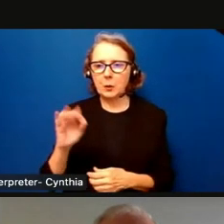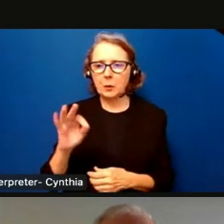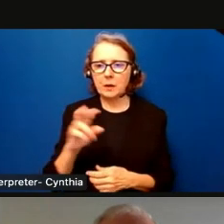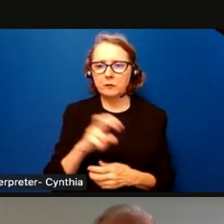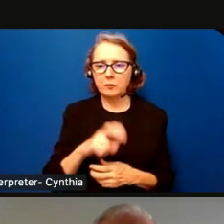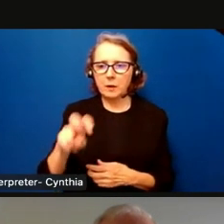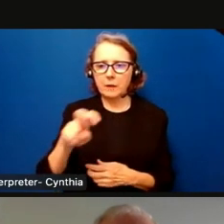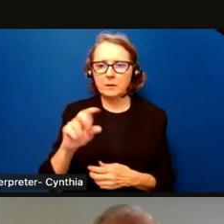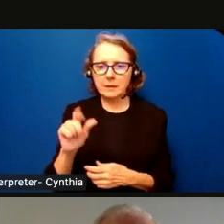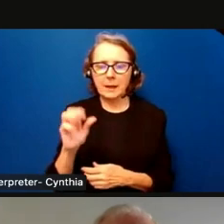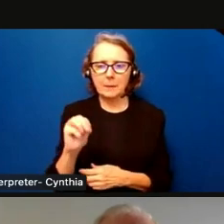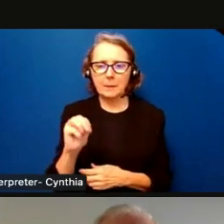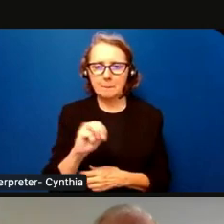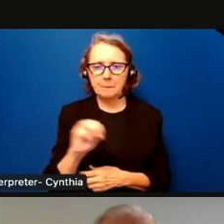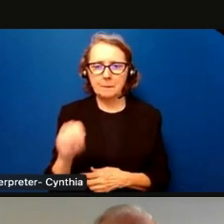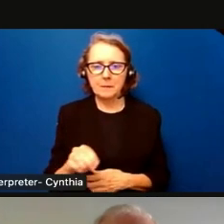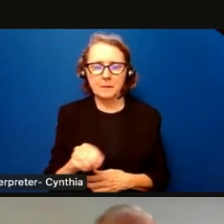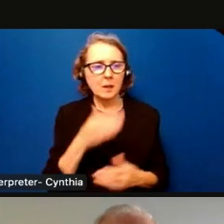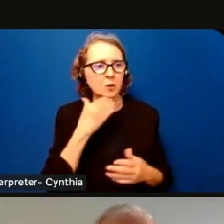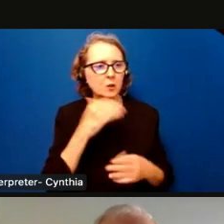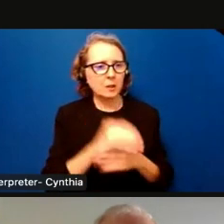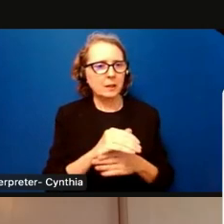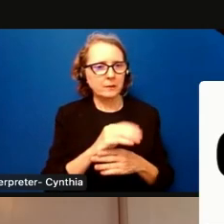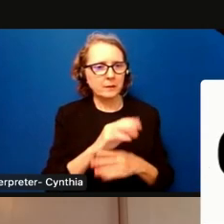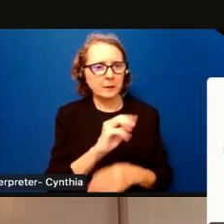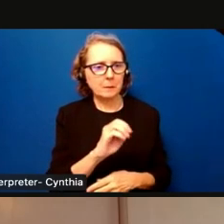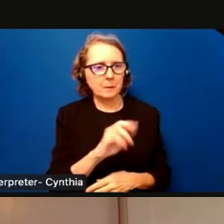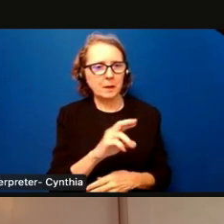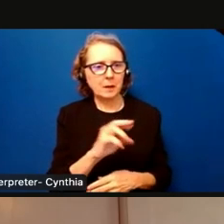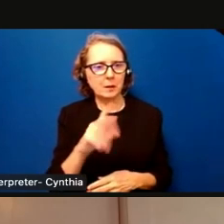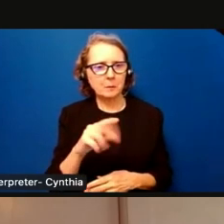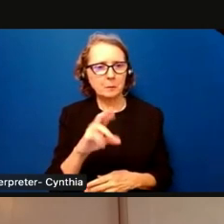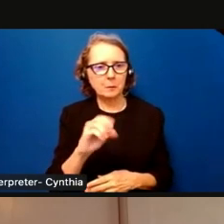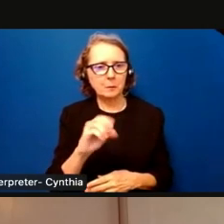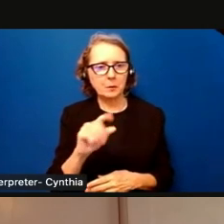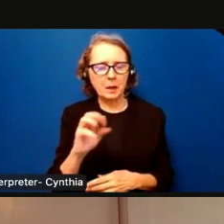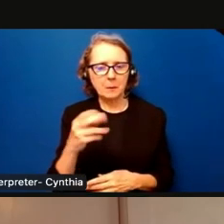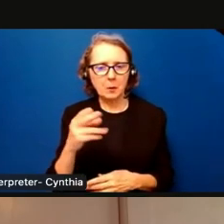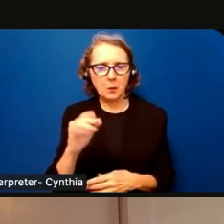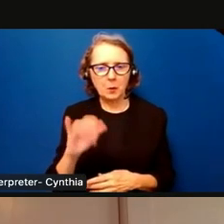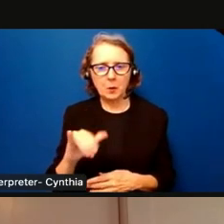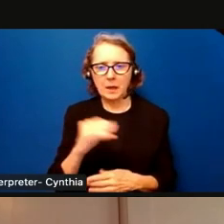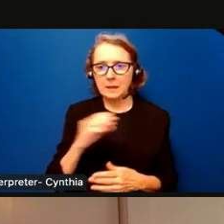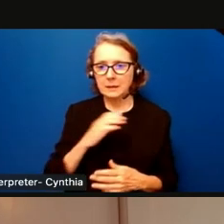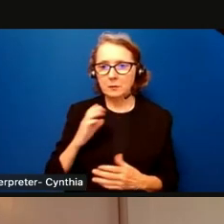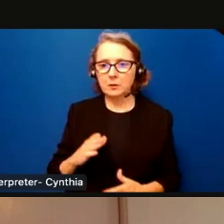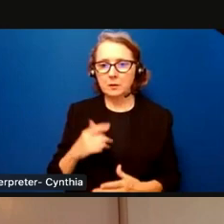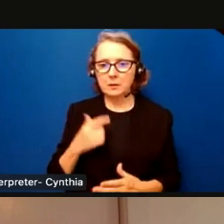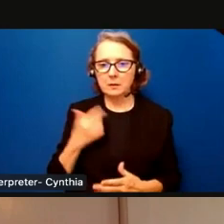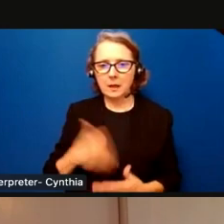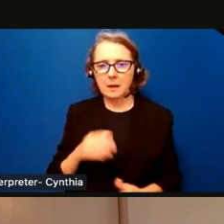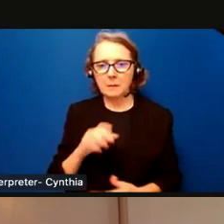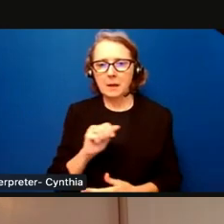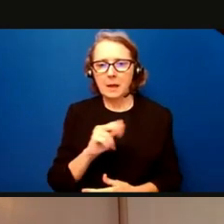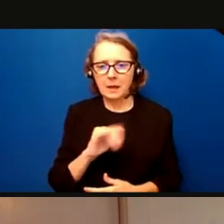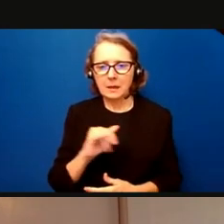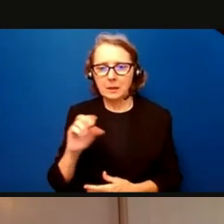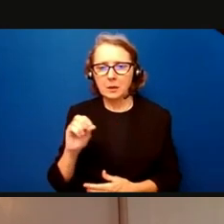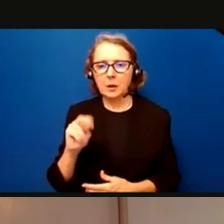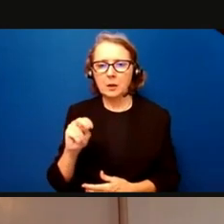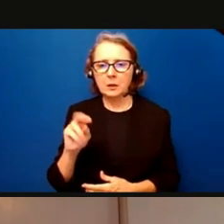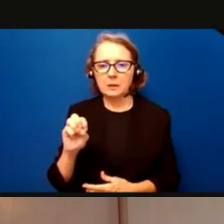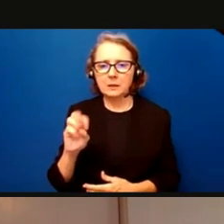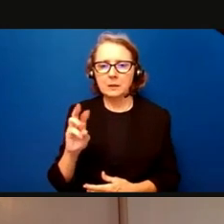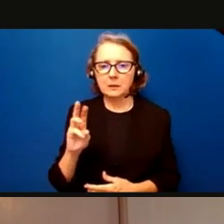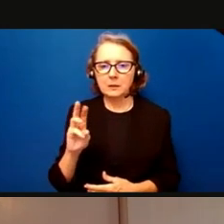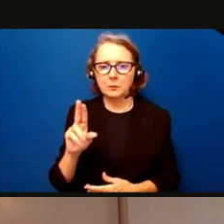Good evening, Mayor Pro Tem Hoy and councilors. I'm Angie Onowuchi, President and CEO of Travel Salem. Thank you for the opportunity to speak with